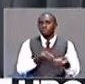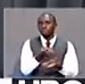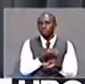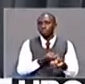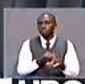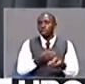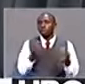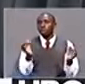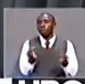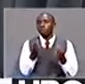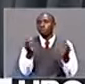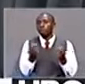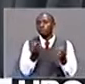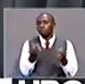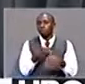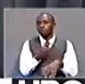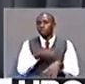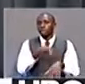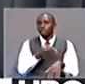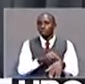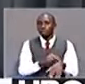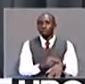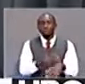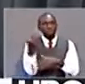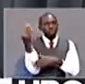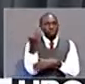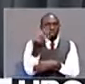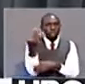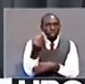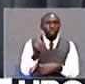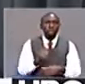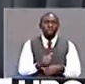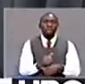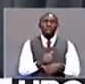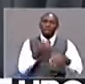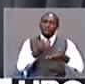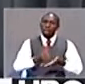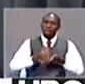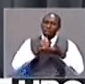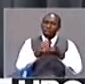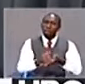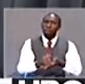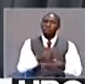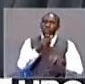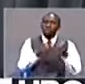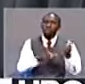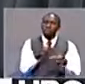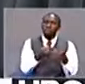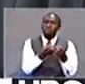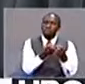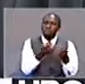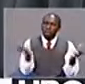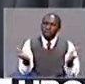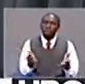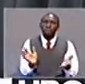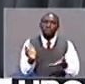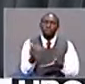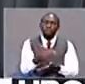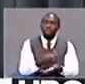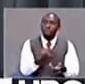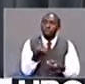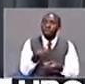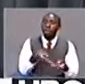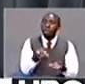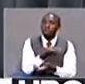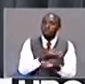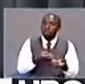And he was preaching it, he was living it, and he was helping many people to get into the money economy, not only the